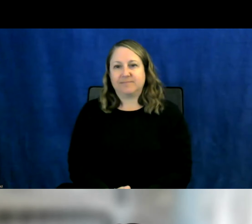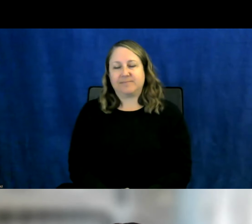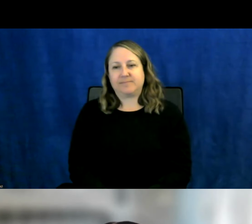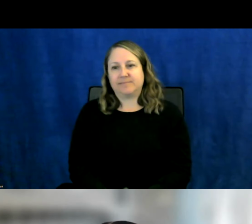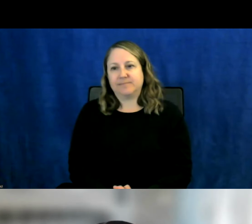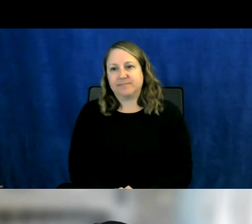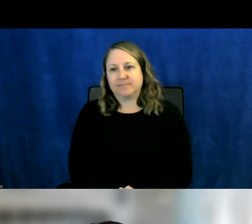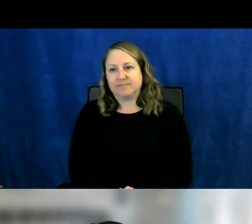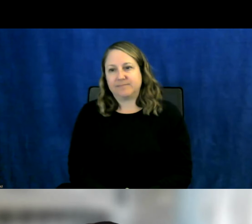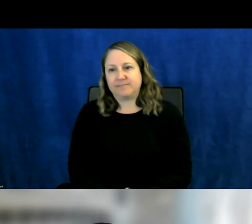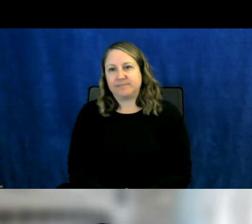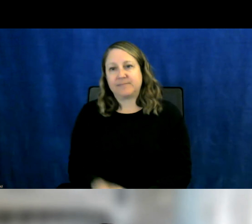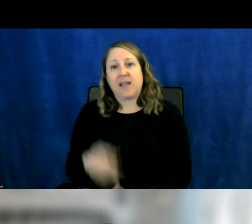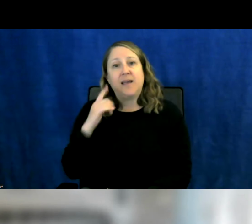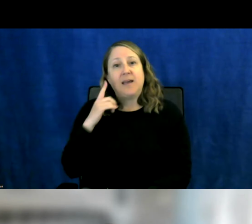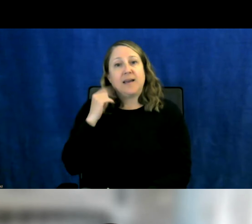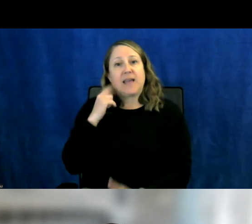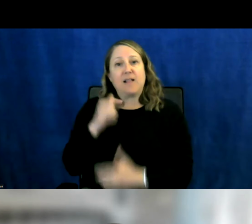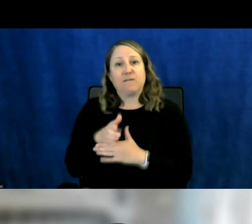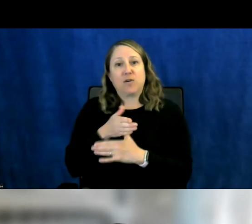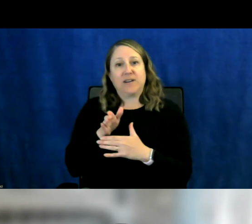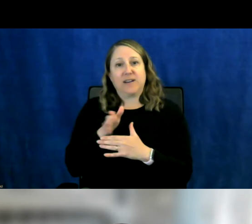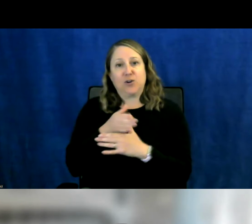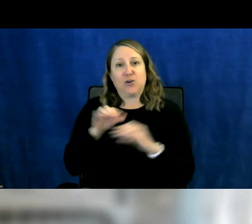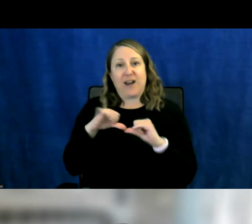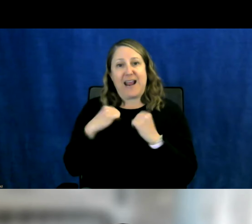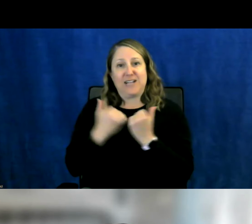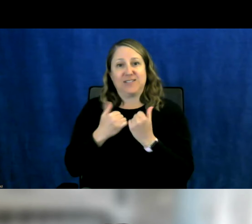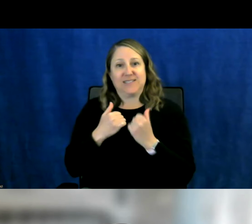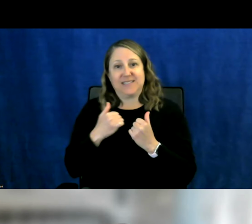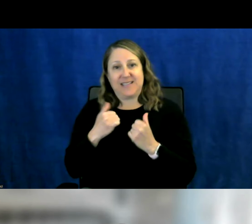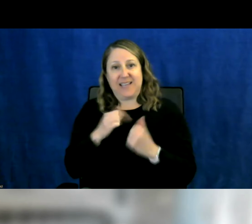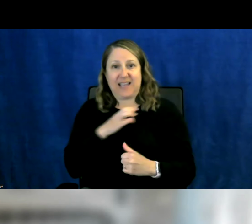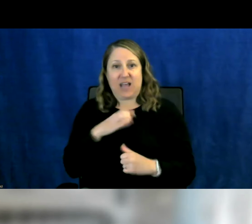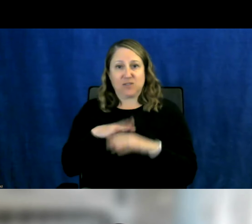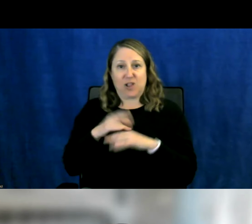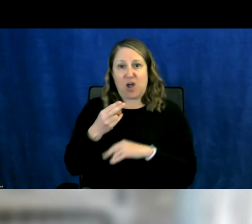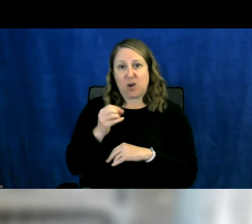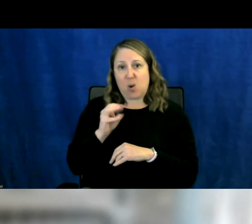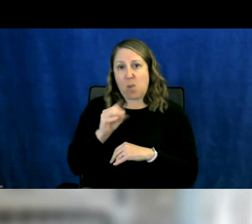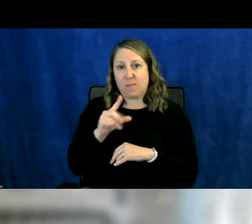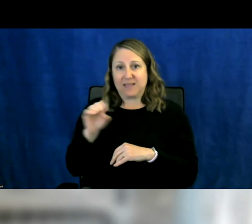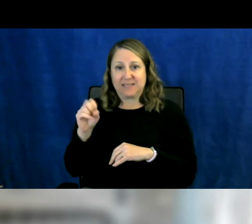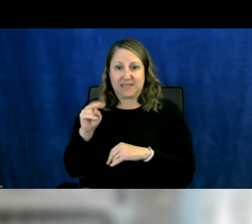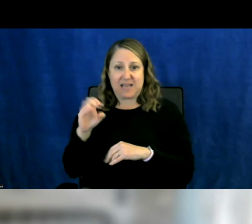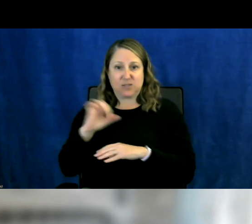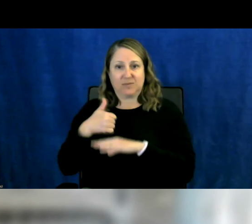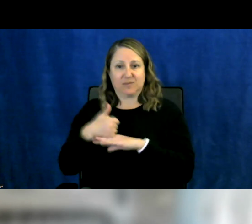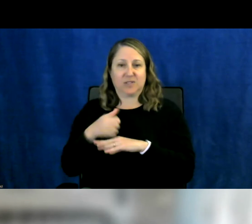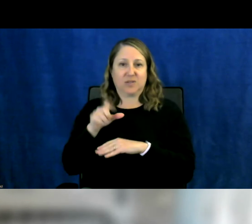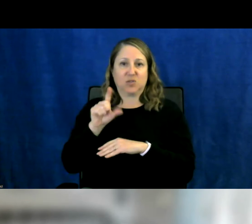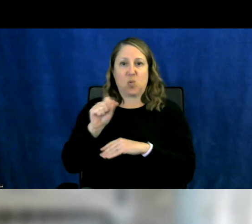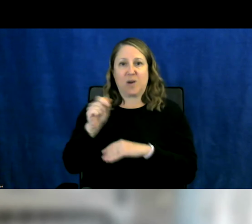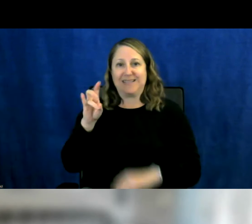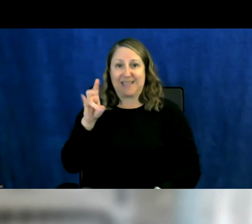The California Interagency Council on Homelessness was established in 2017 as the Homeless Coordinating and Financing